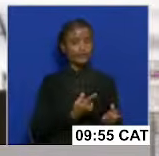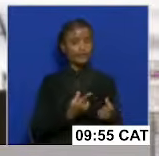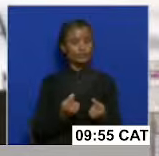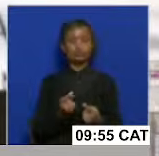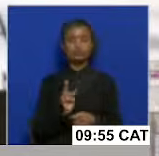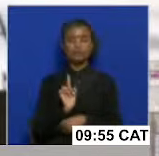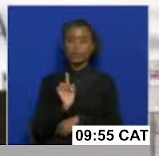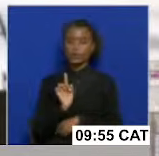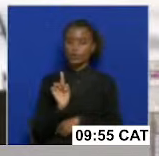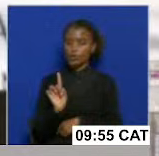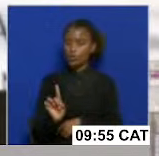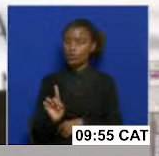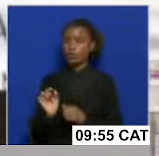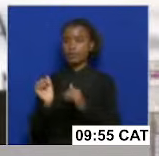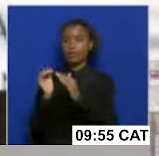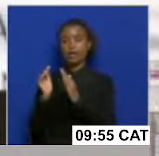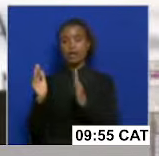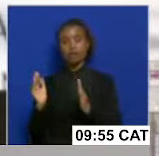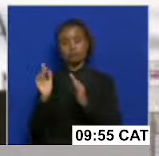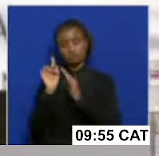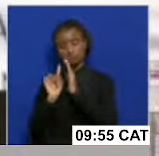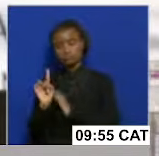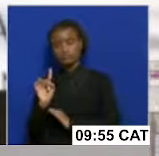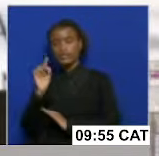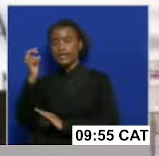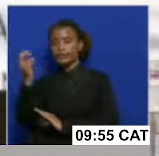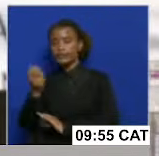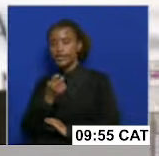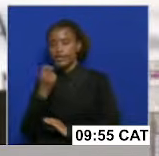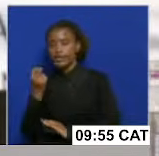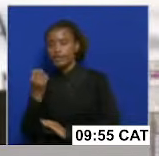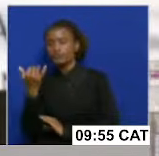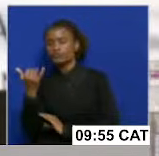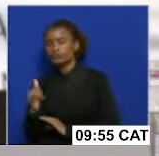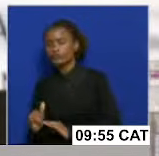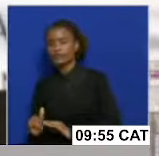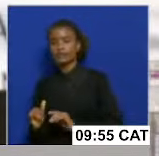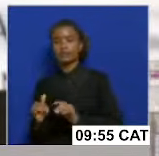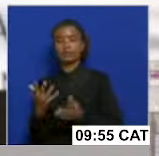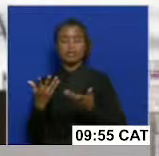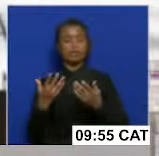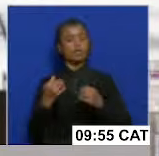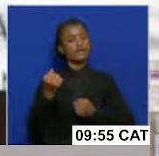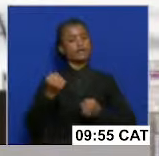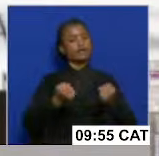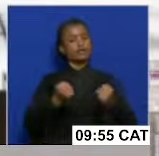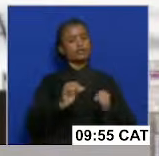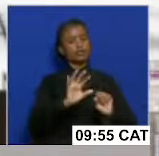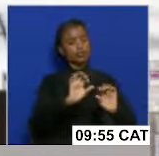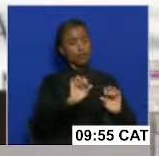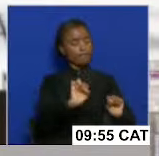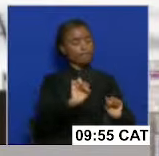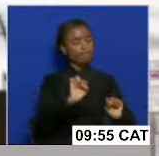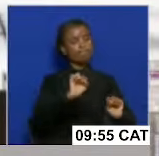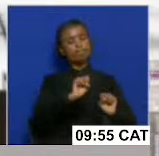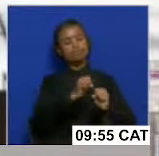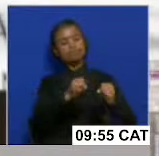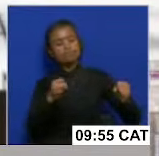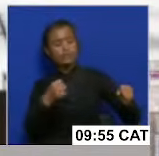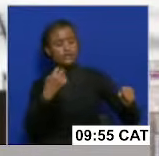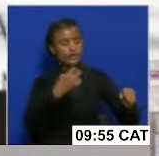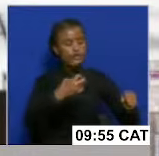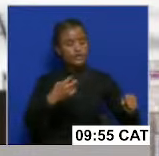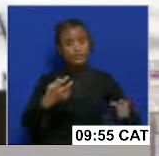search, do the stop and search of the vehicles, follow up information if this car is stolen or it was